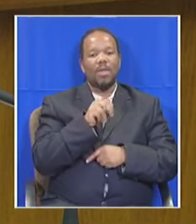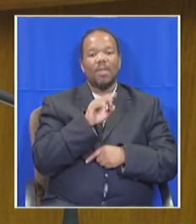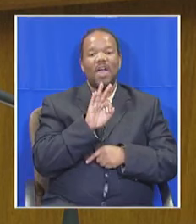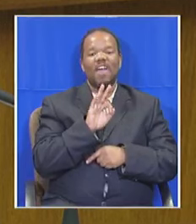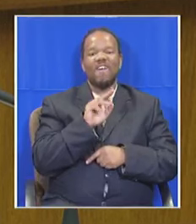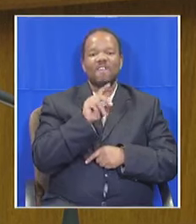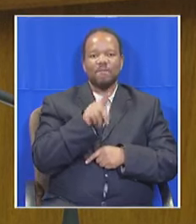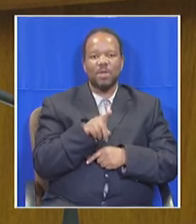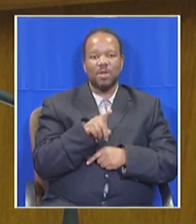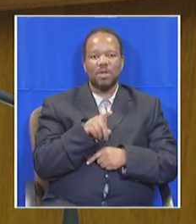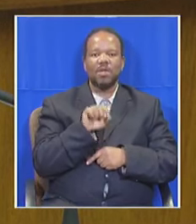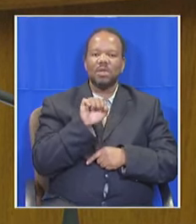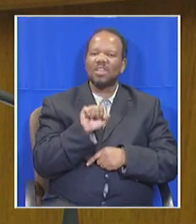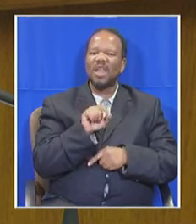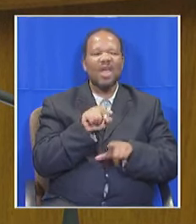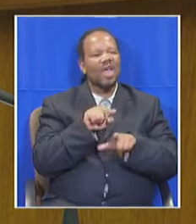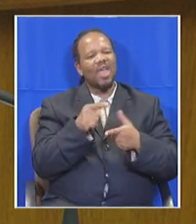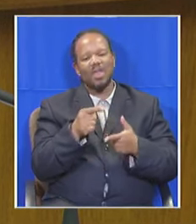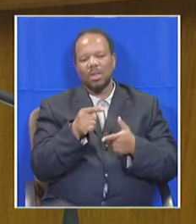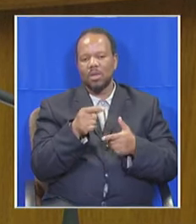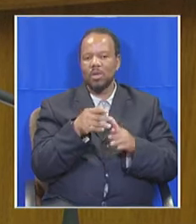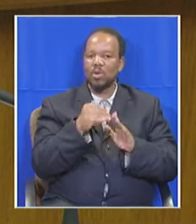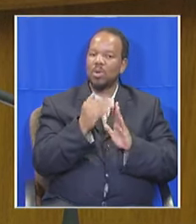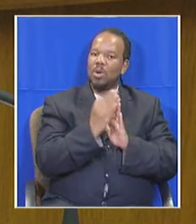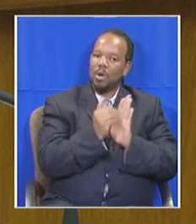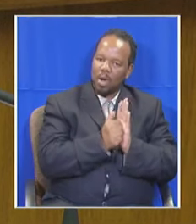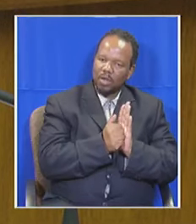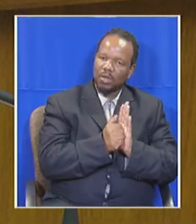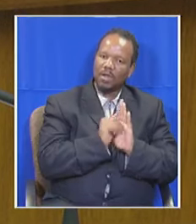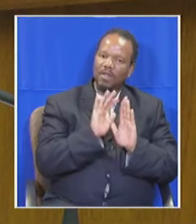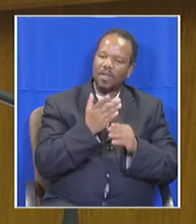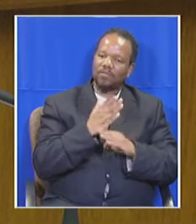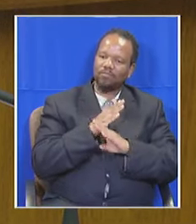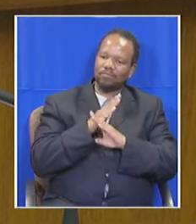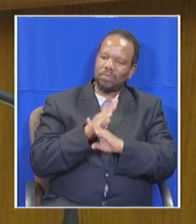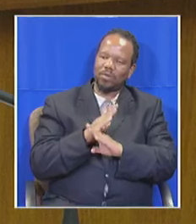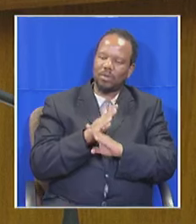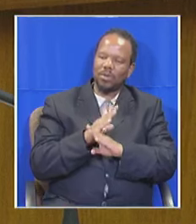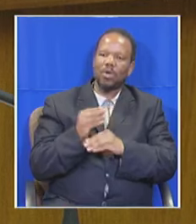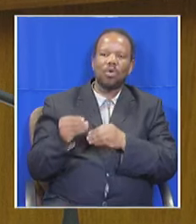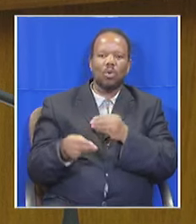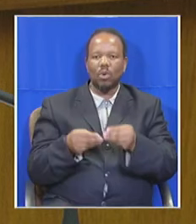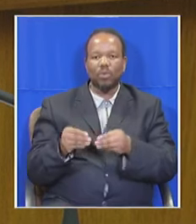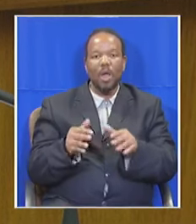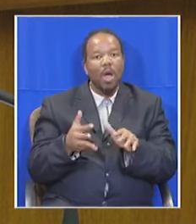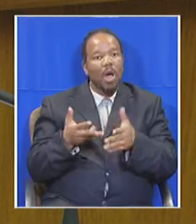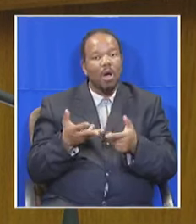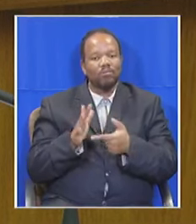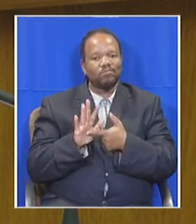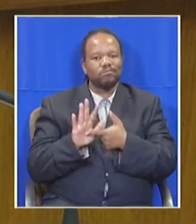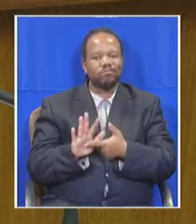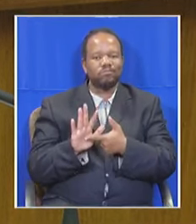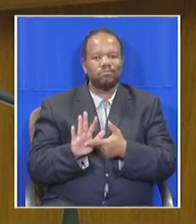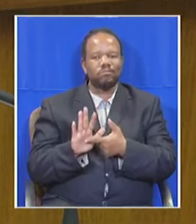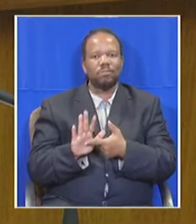that will contribute towards rooting out corruption in South Africa. One such measure to root out corruption is